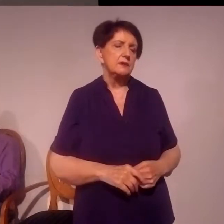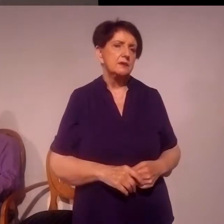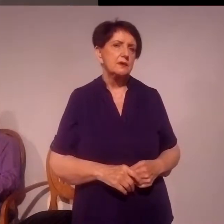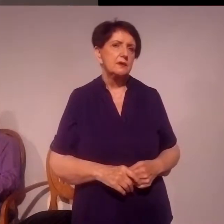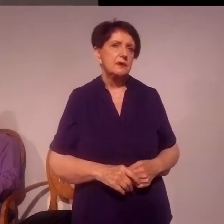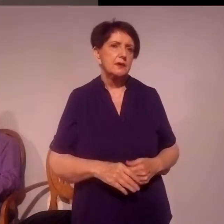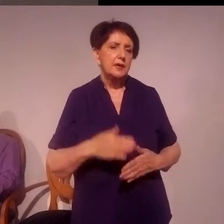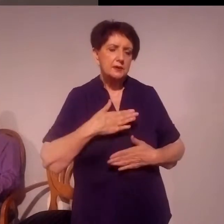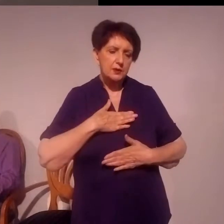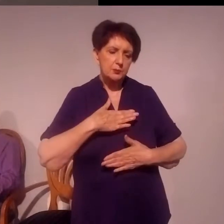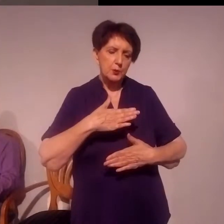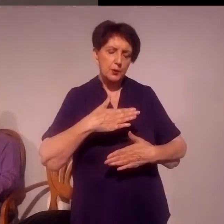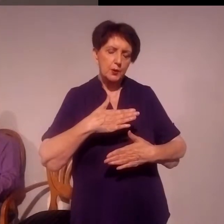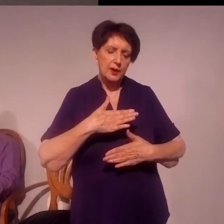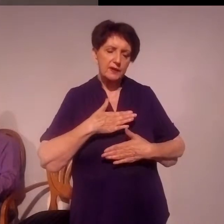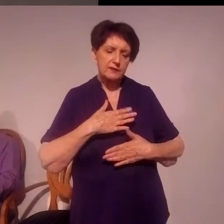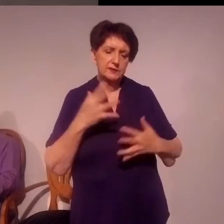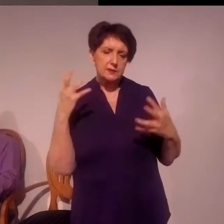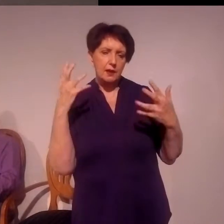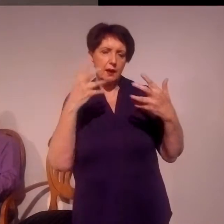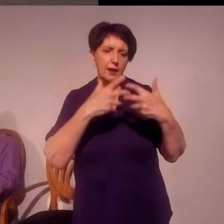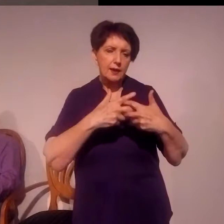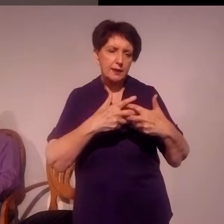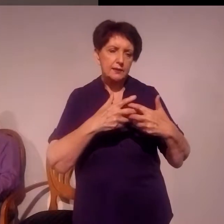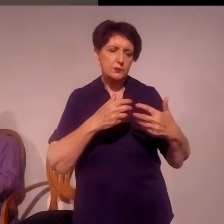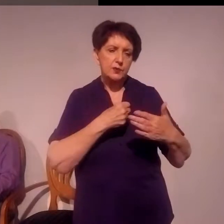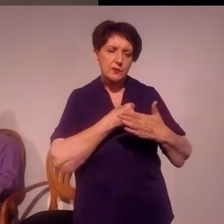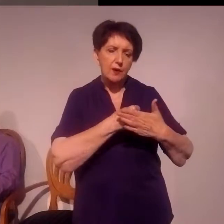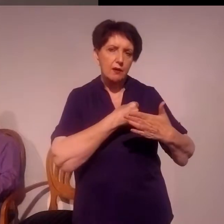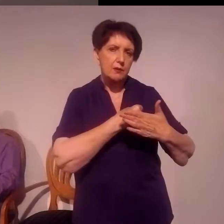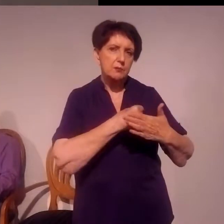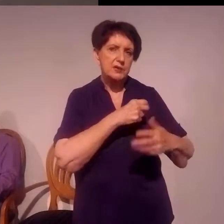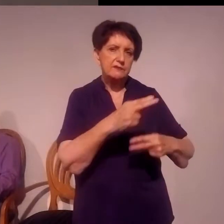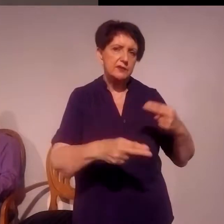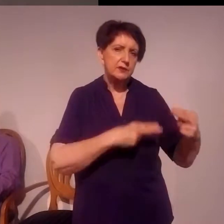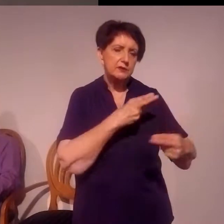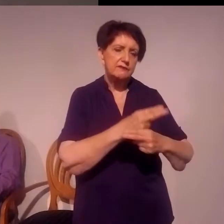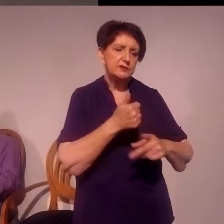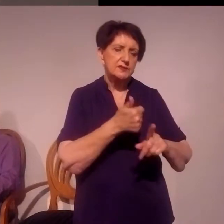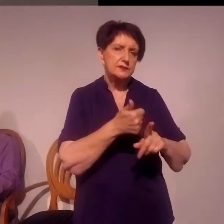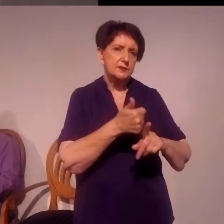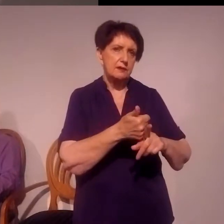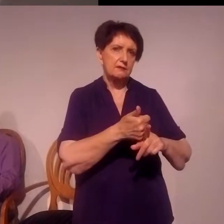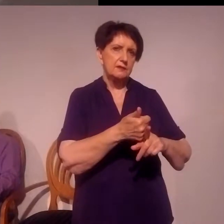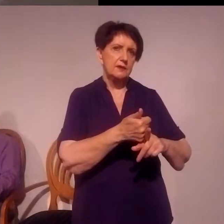And our breath is aligned with the heartbeat of the universe itself.